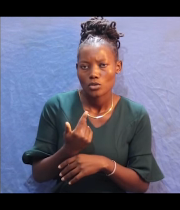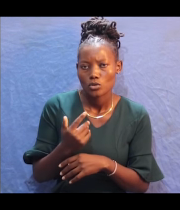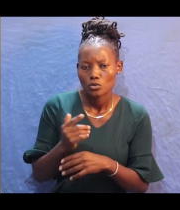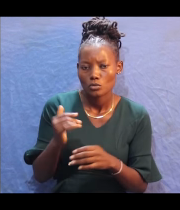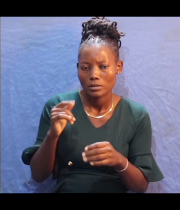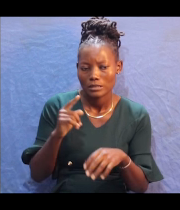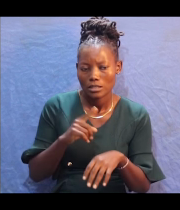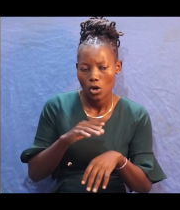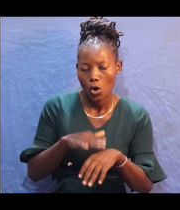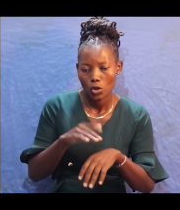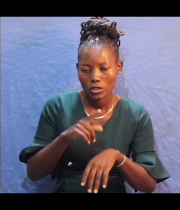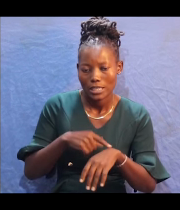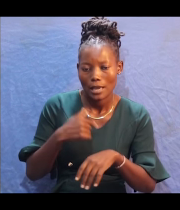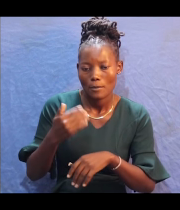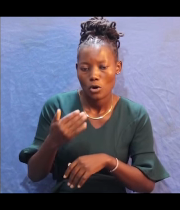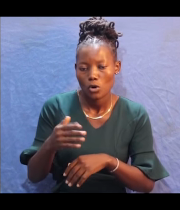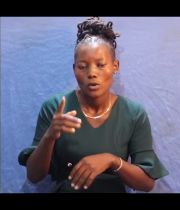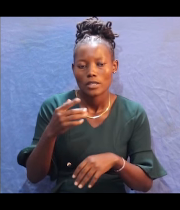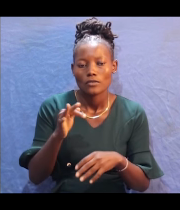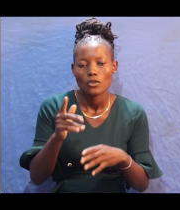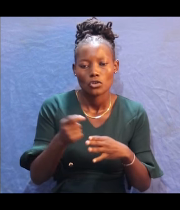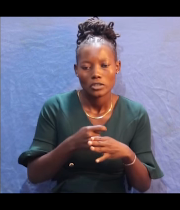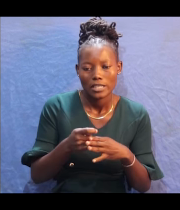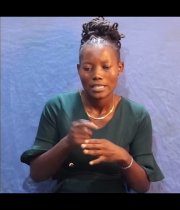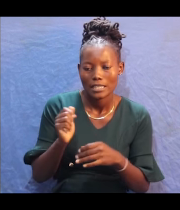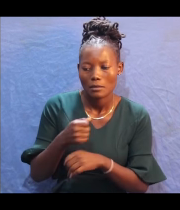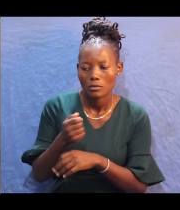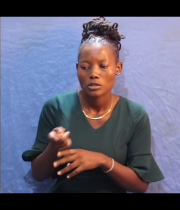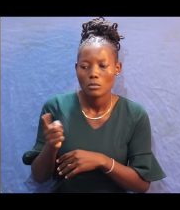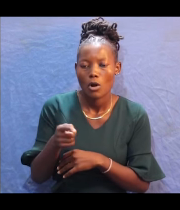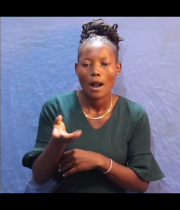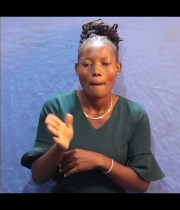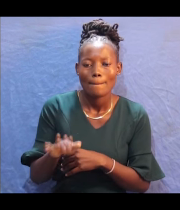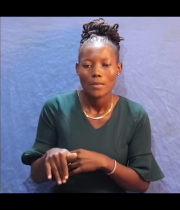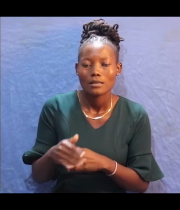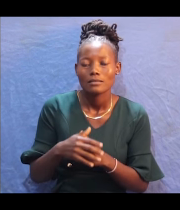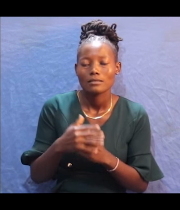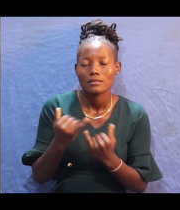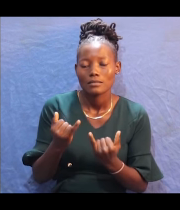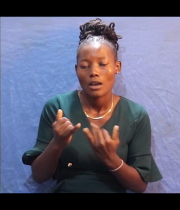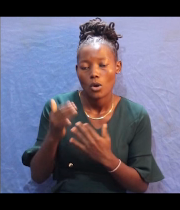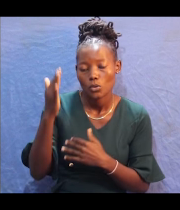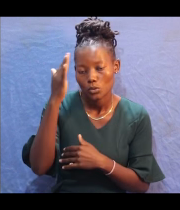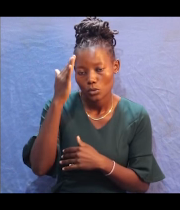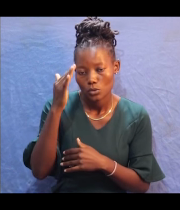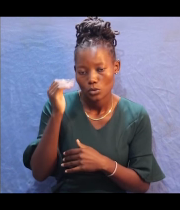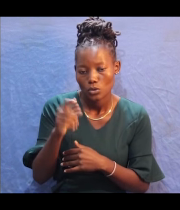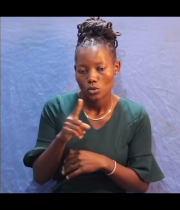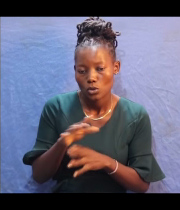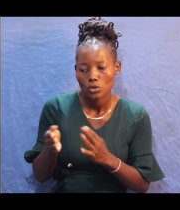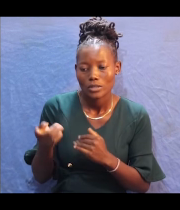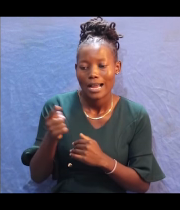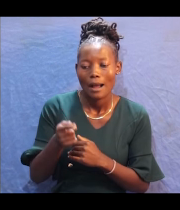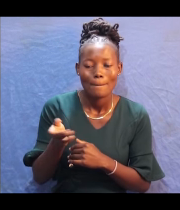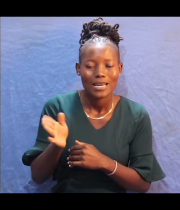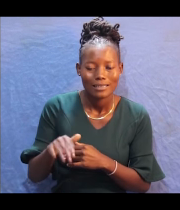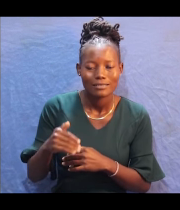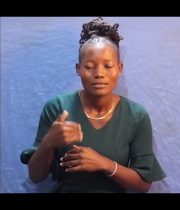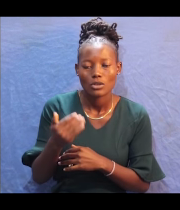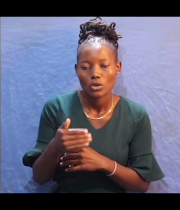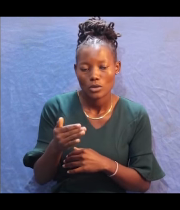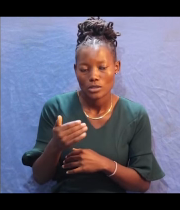You cannot be late, otherwise you will miss the warm-up. So you will, be late for the training.